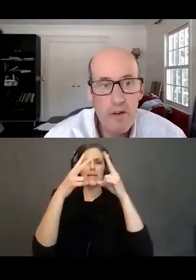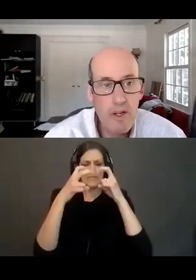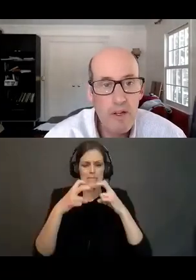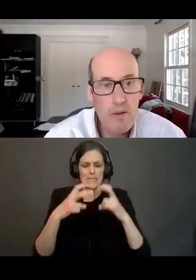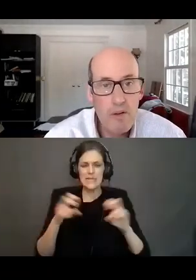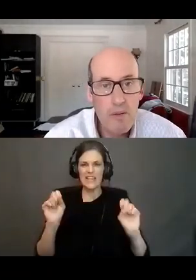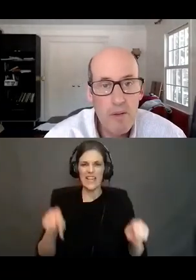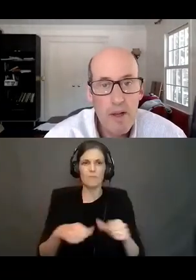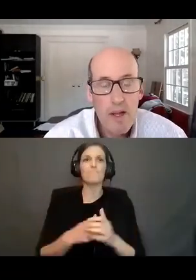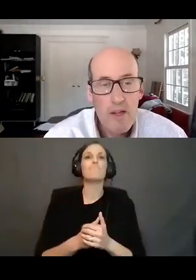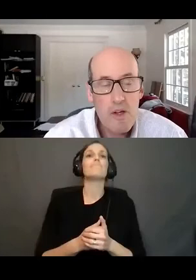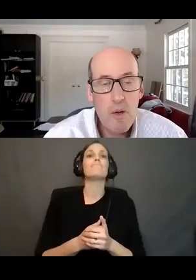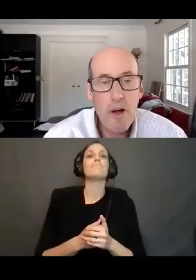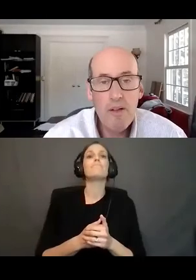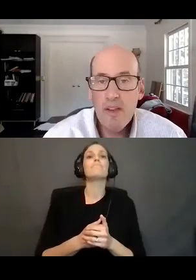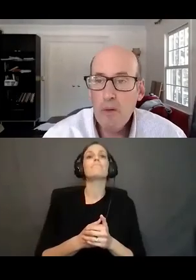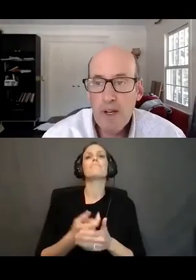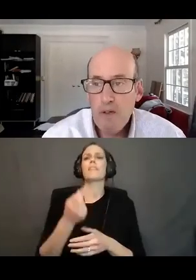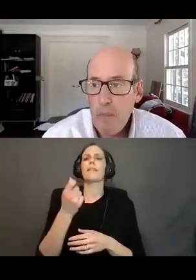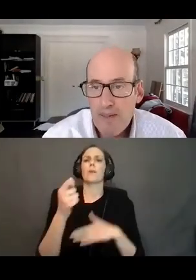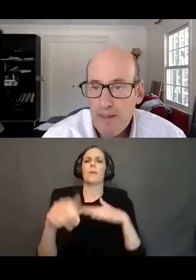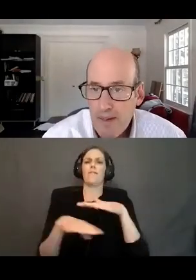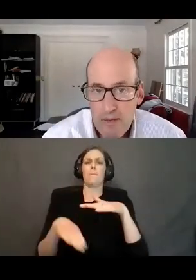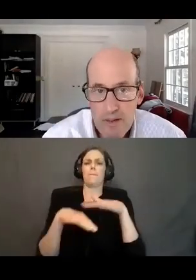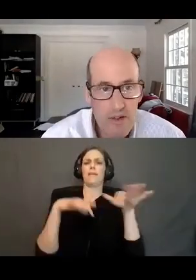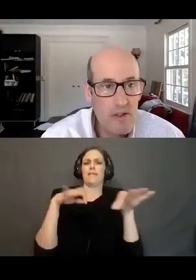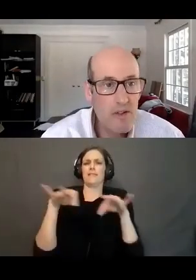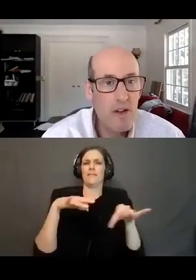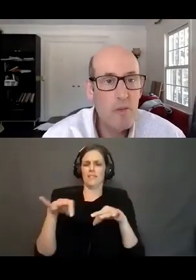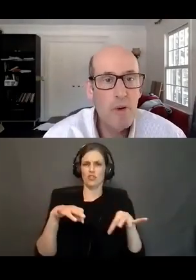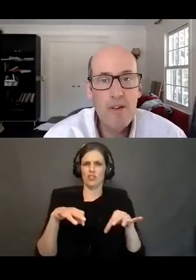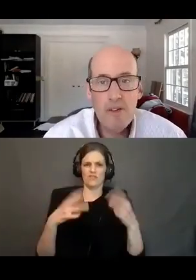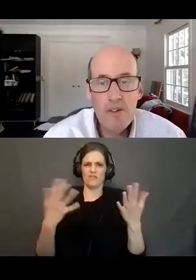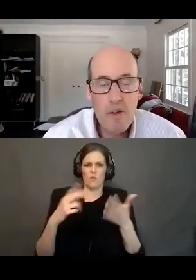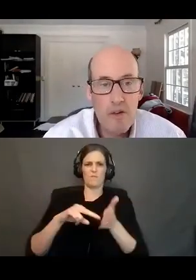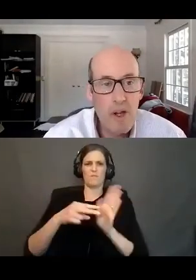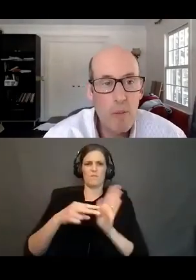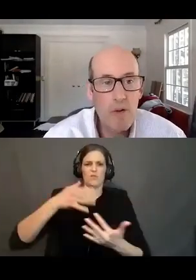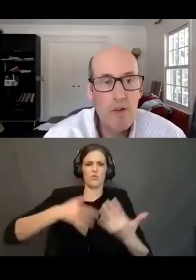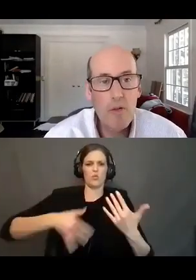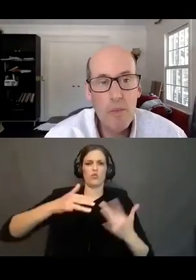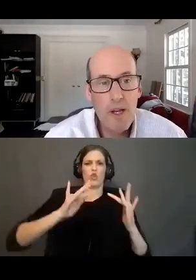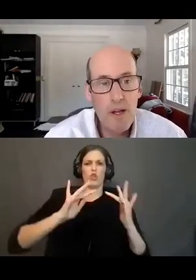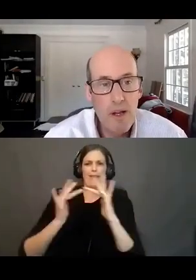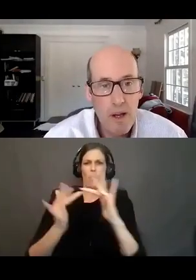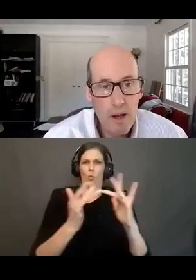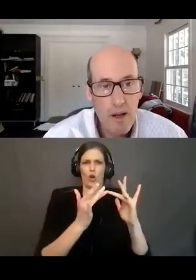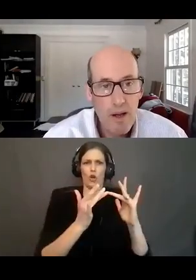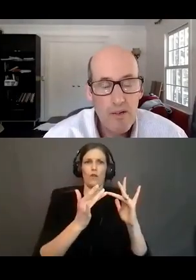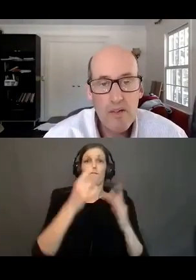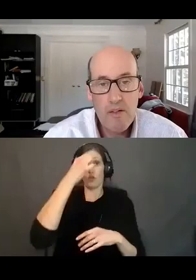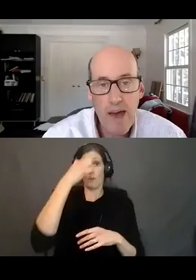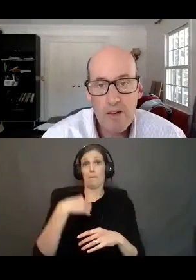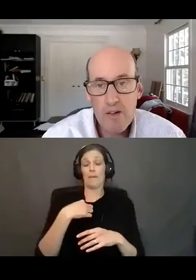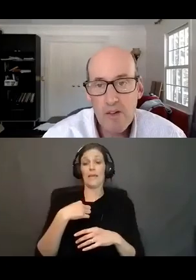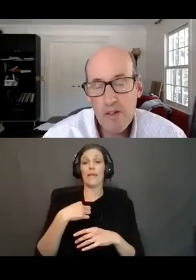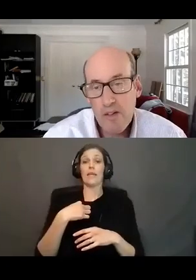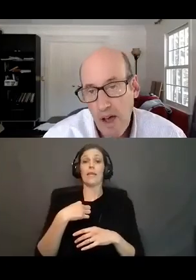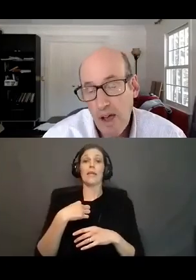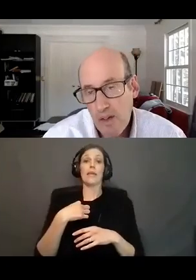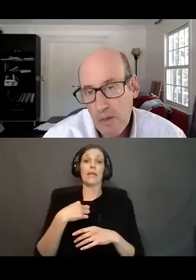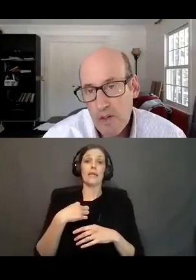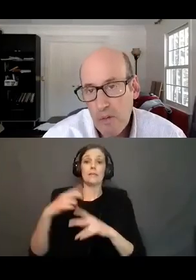to try and take you into. So a little bit of a basic definitional stuff. What is a social network? So for me, it's a set of actors